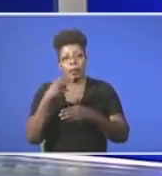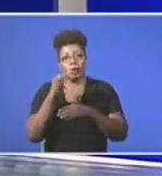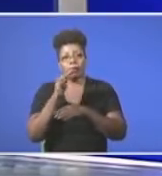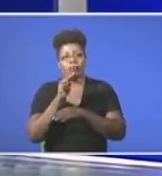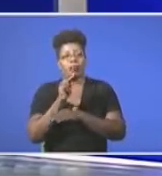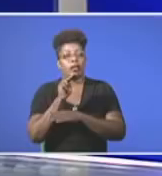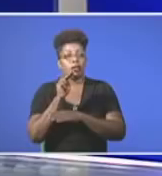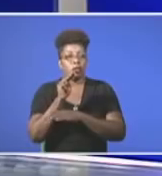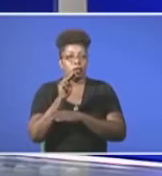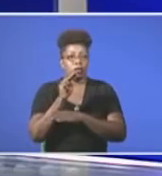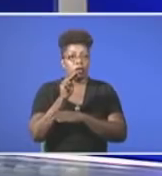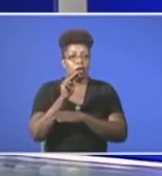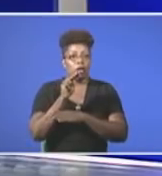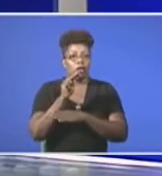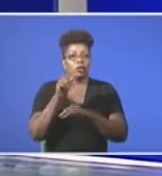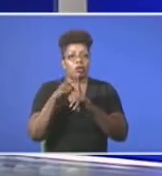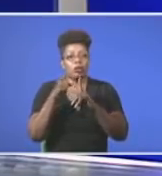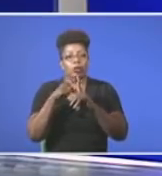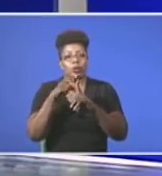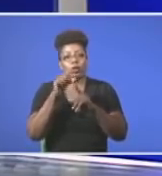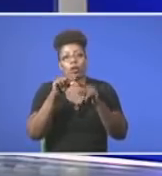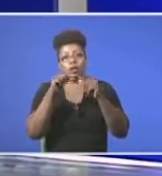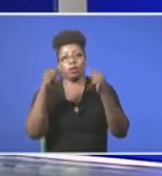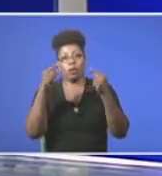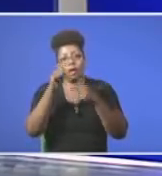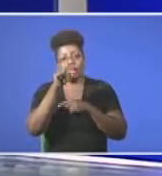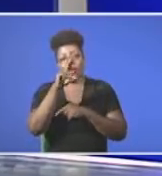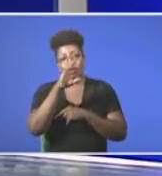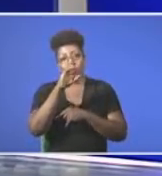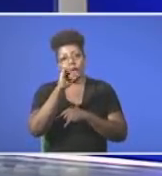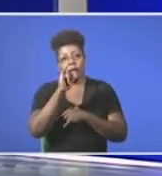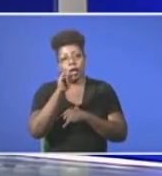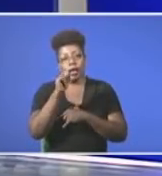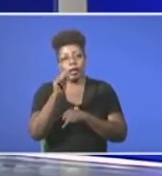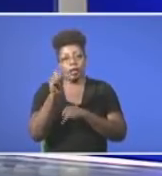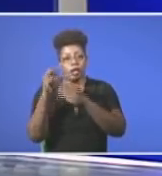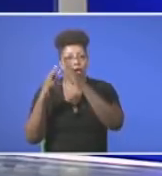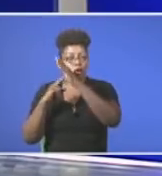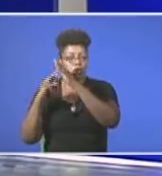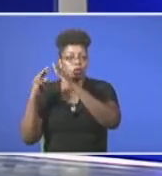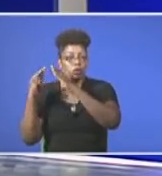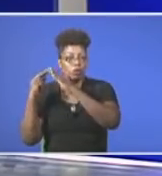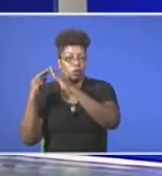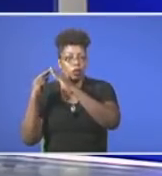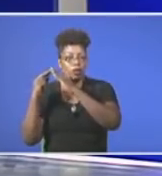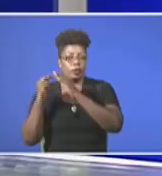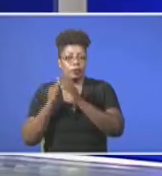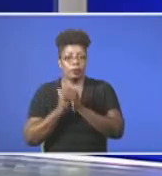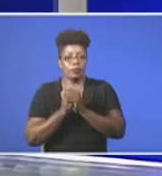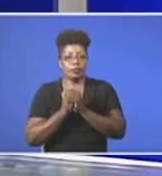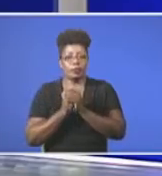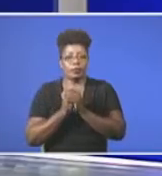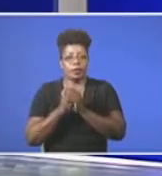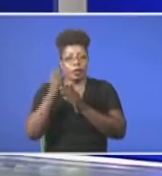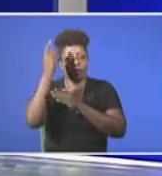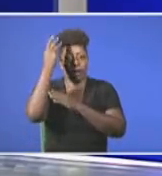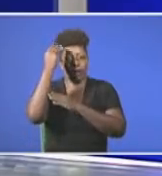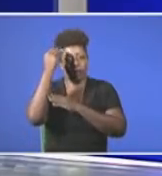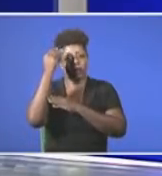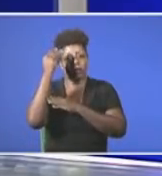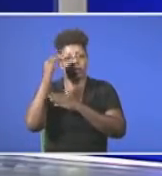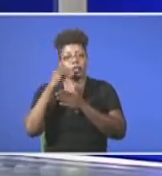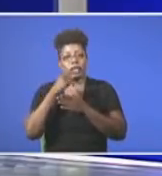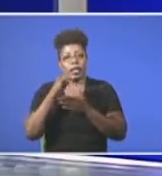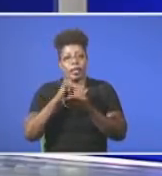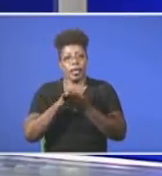Freeport and the Lucayan area today. More specifically, the Grand Lucayan Resort in Lucayan. The Prime Minister has made it clear that it's